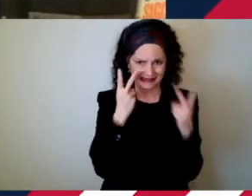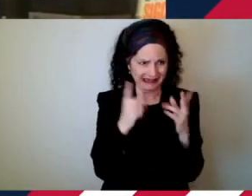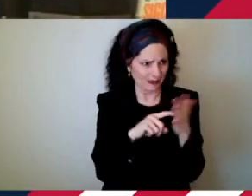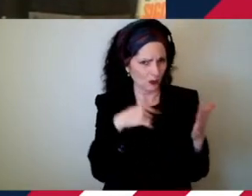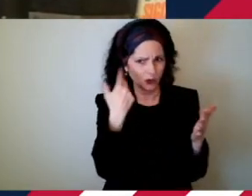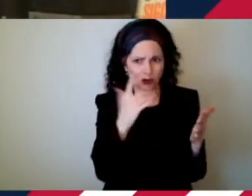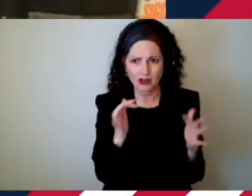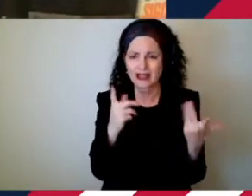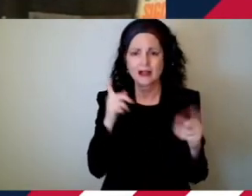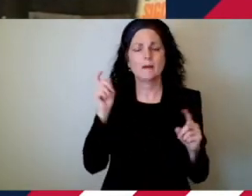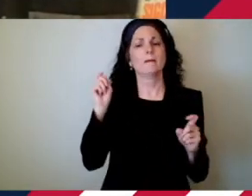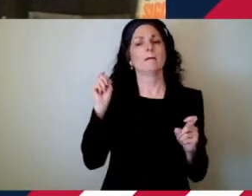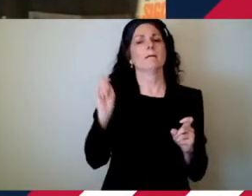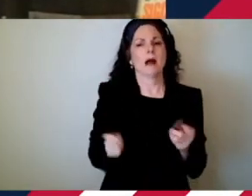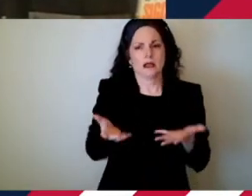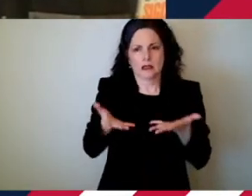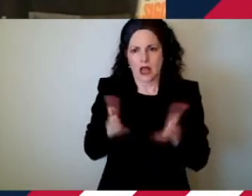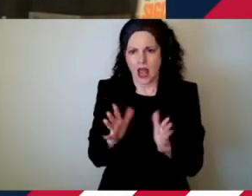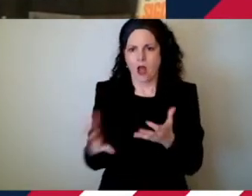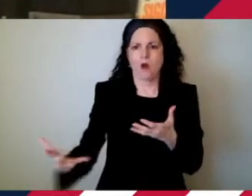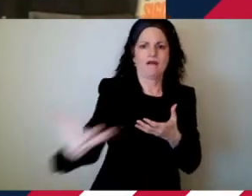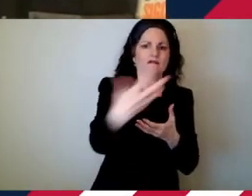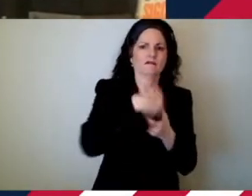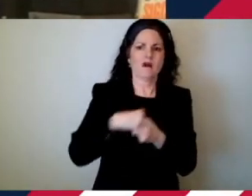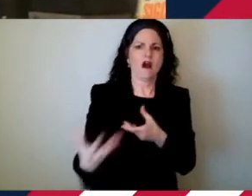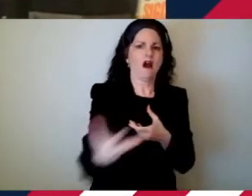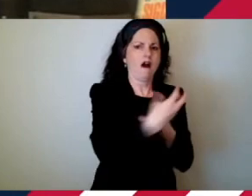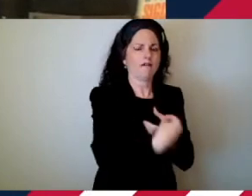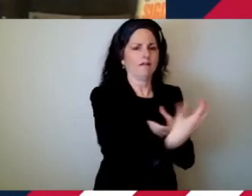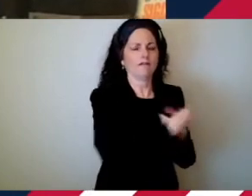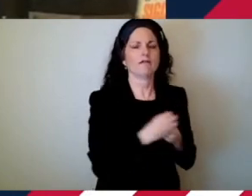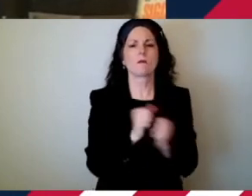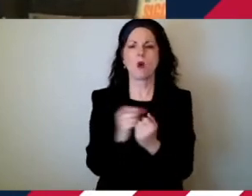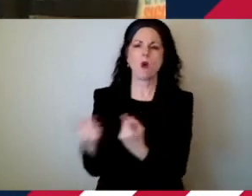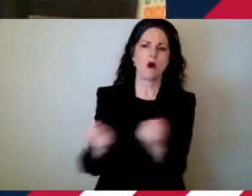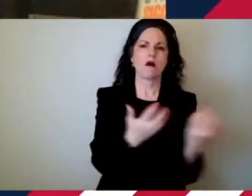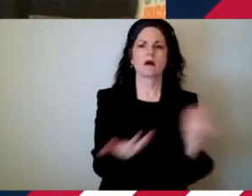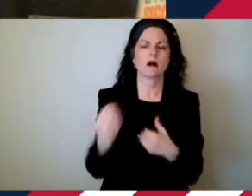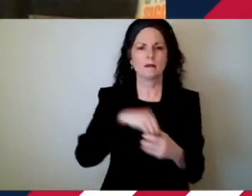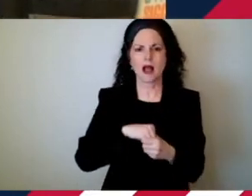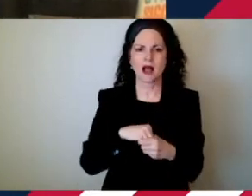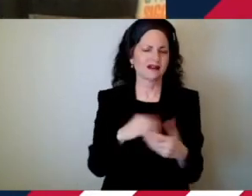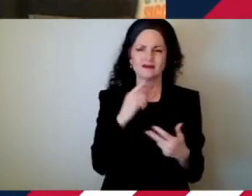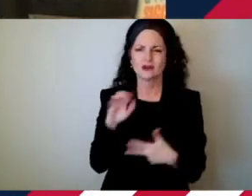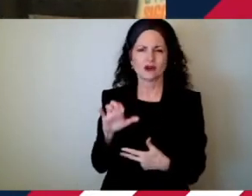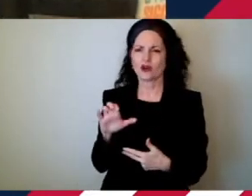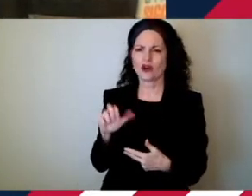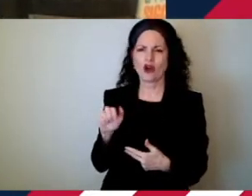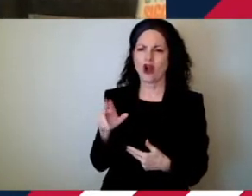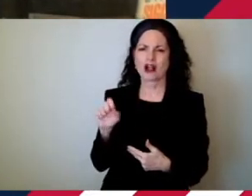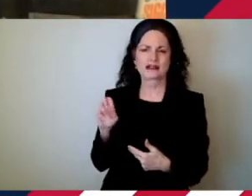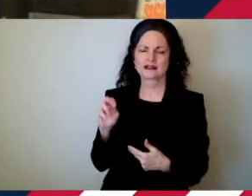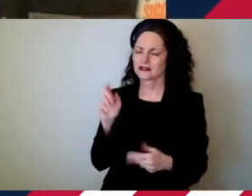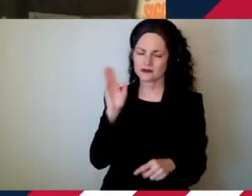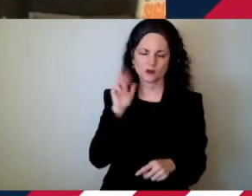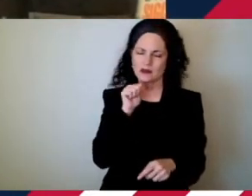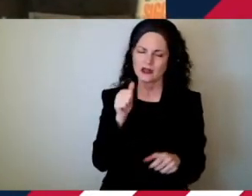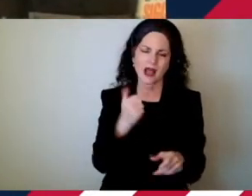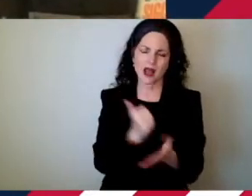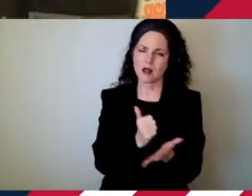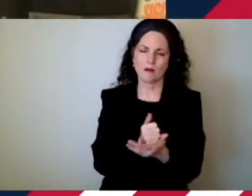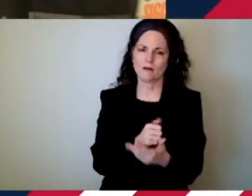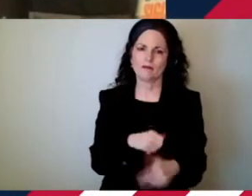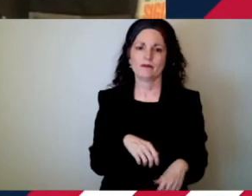participation. Caucuses will not do. Second, we must ensure that our presidential selection process allows for accurate and